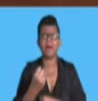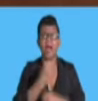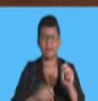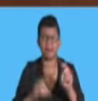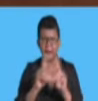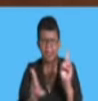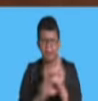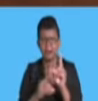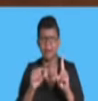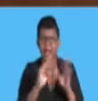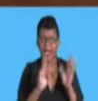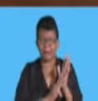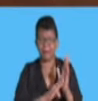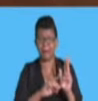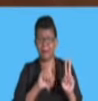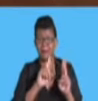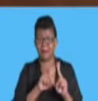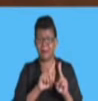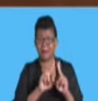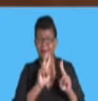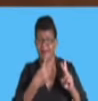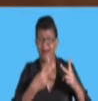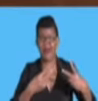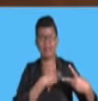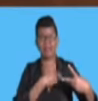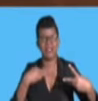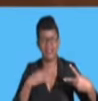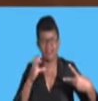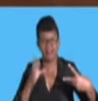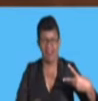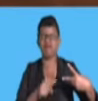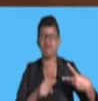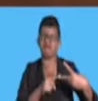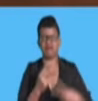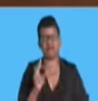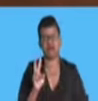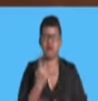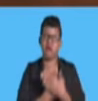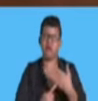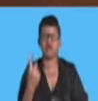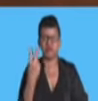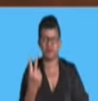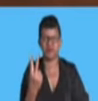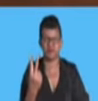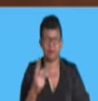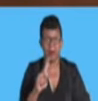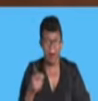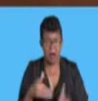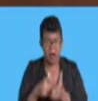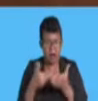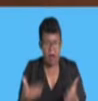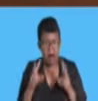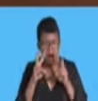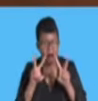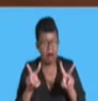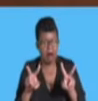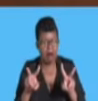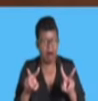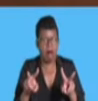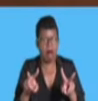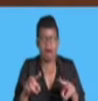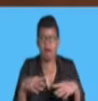second was a Cabinet Minister throughout her term. It is encouraging to experience the progress